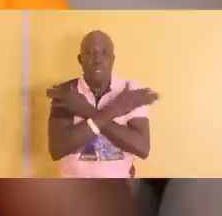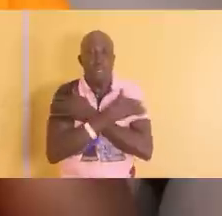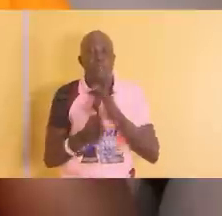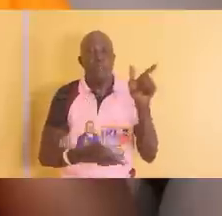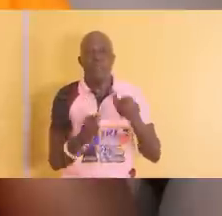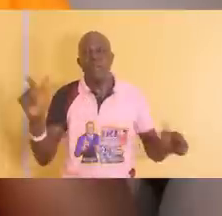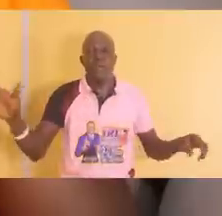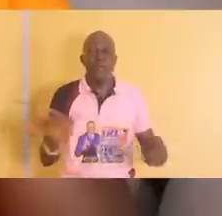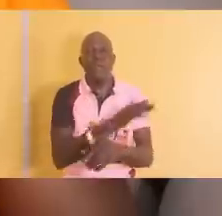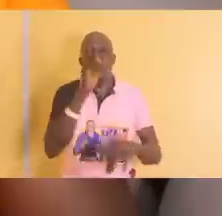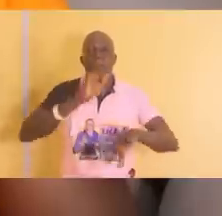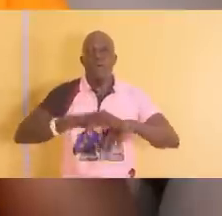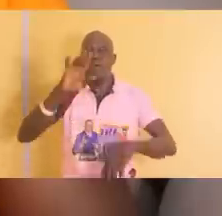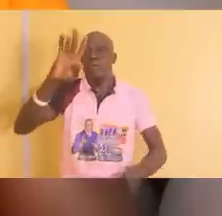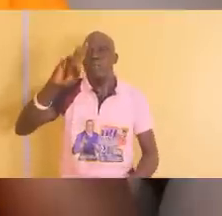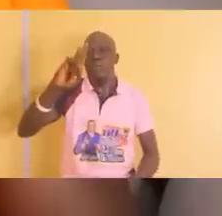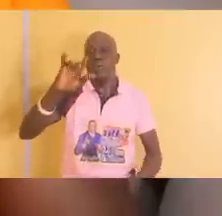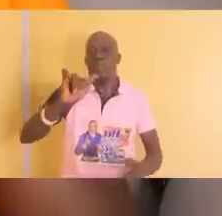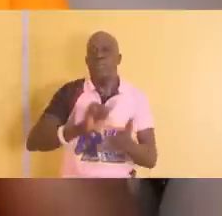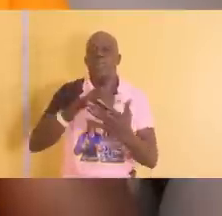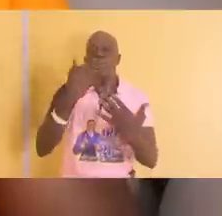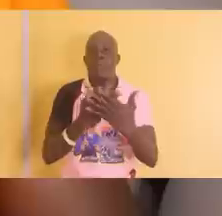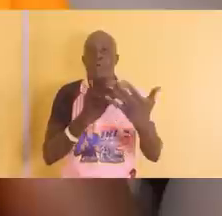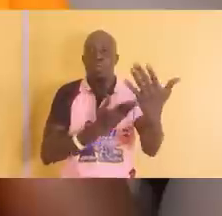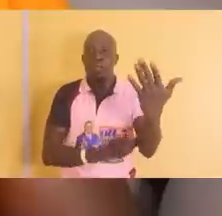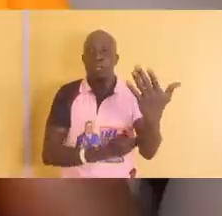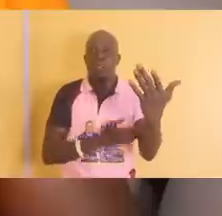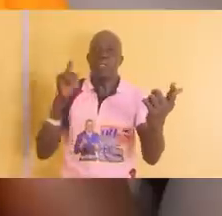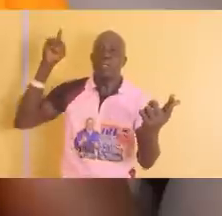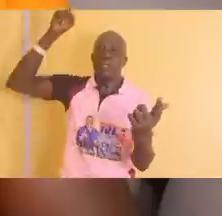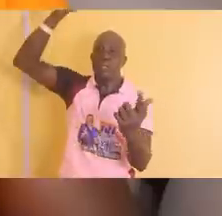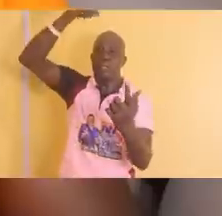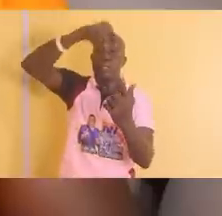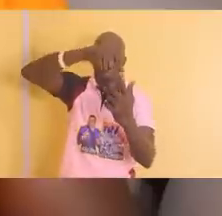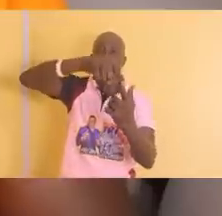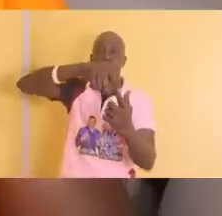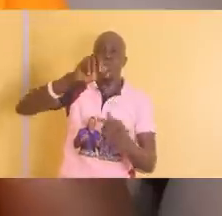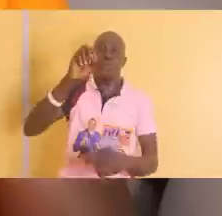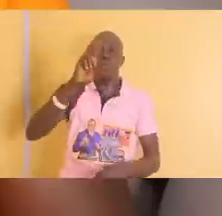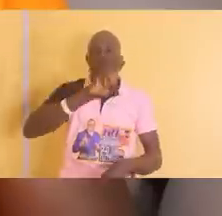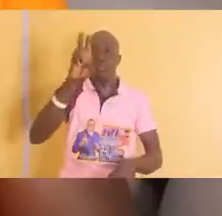agbara. That Sunday will be powerful. On the 17th. On the 17th. Lati aro. From morning. Titi di ago